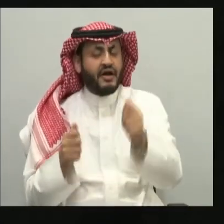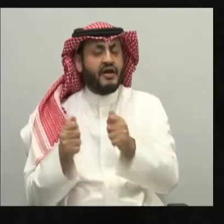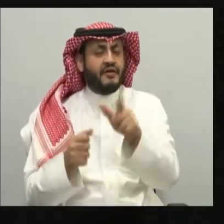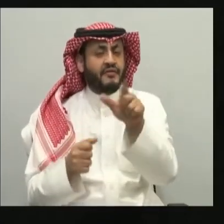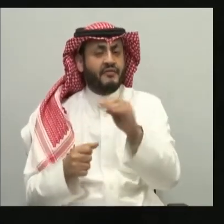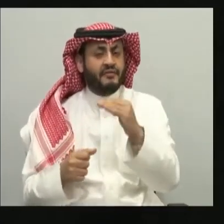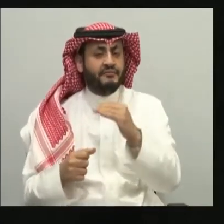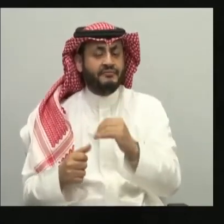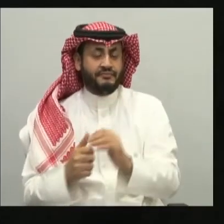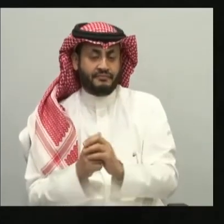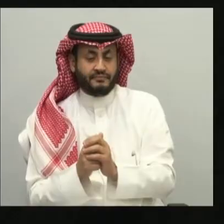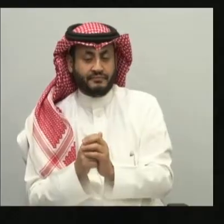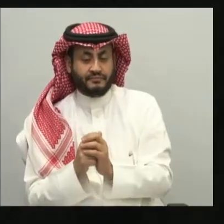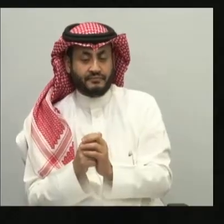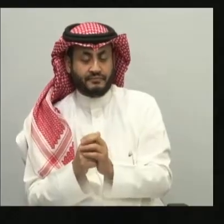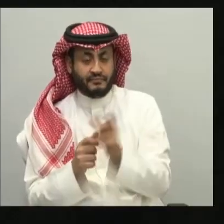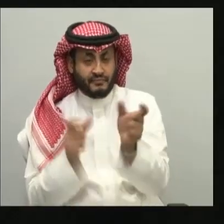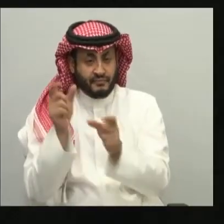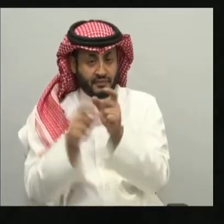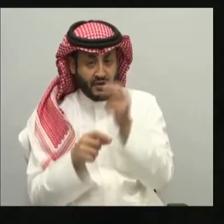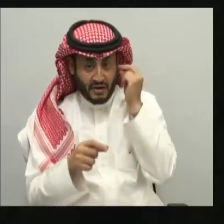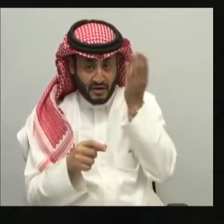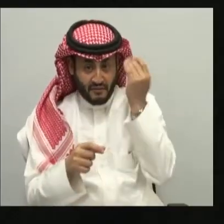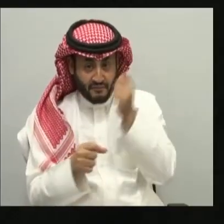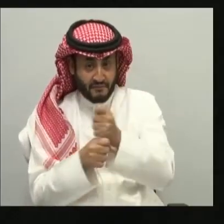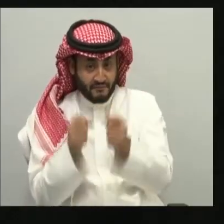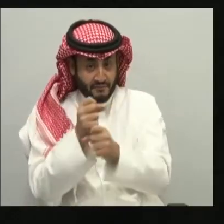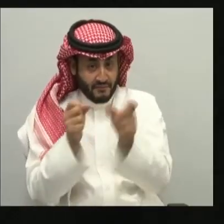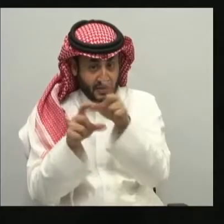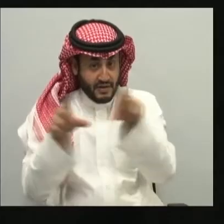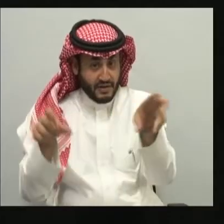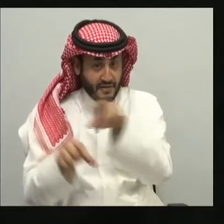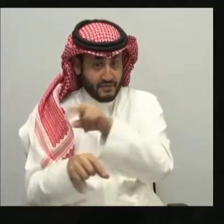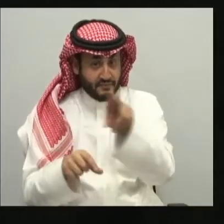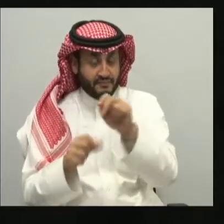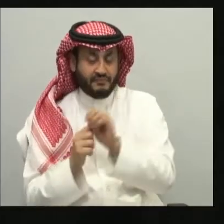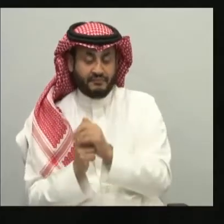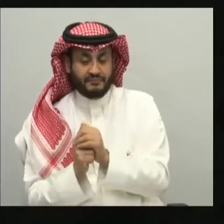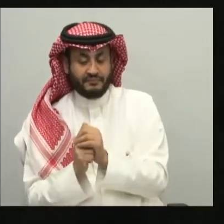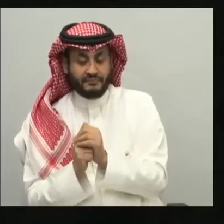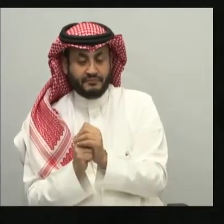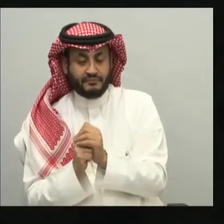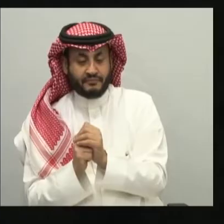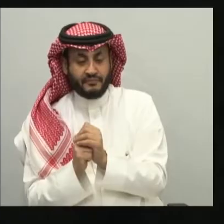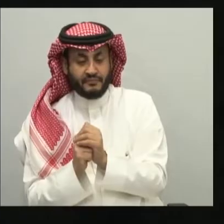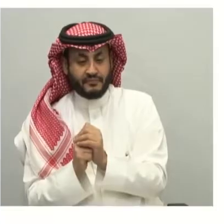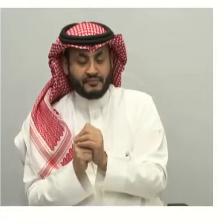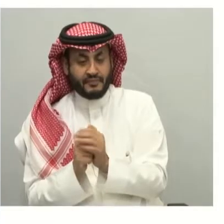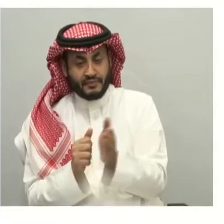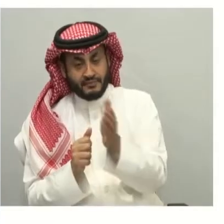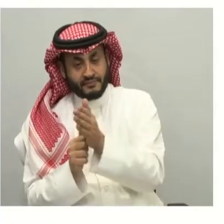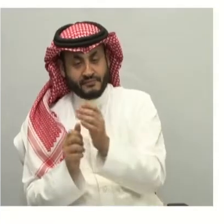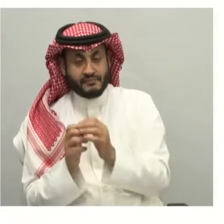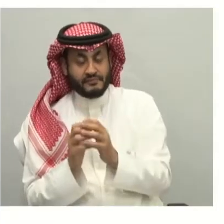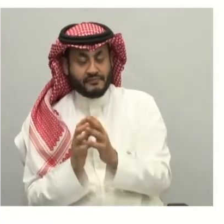we want to unscramble these sentences and write them in the correct order. And also